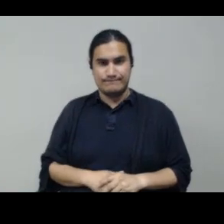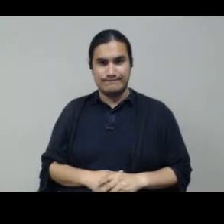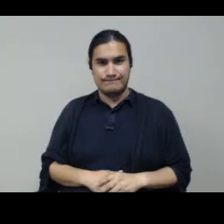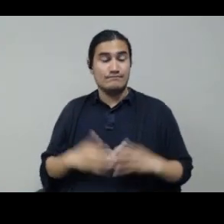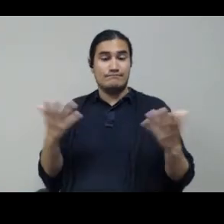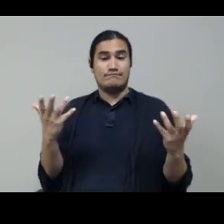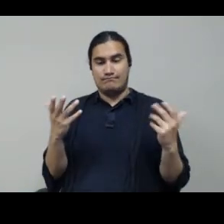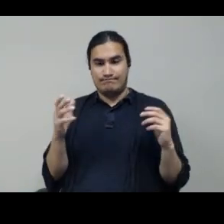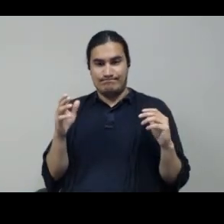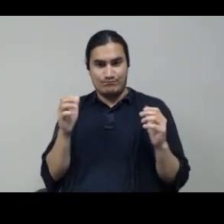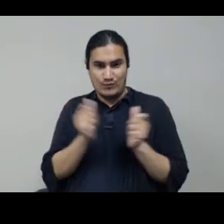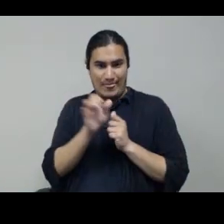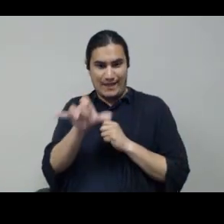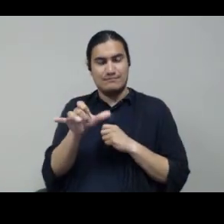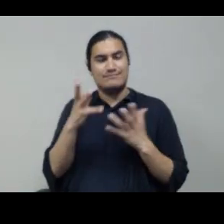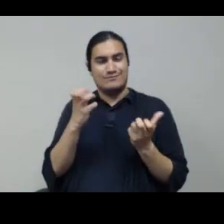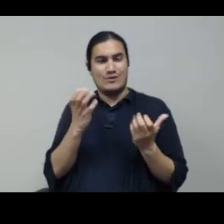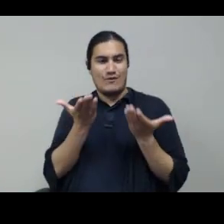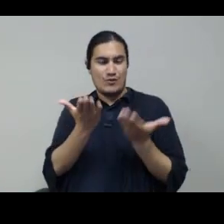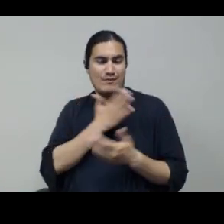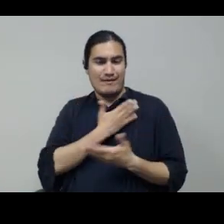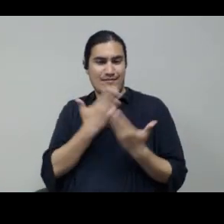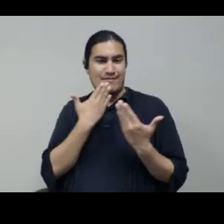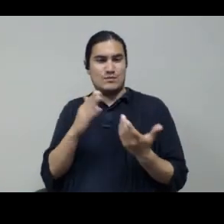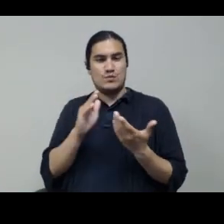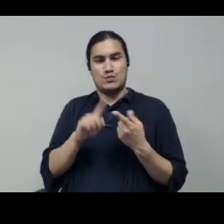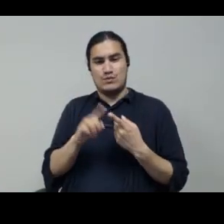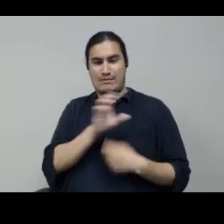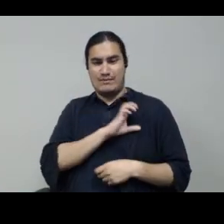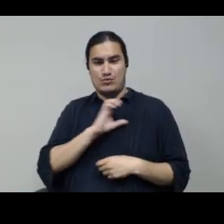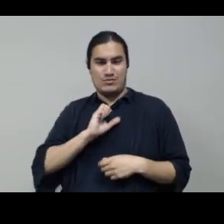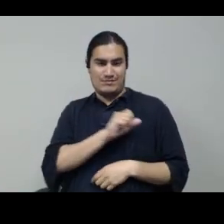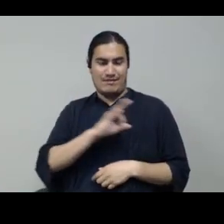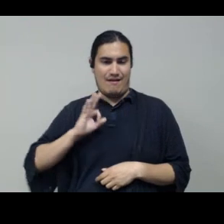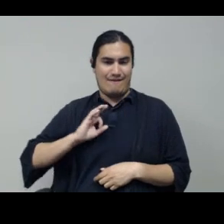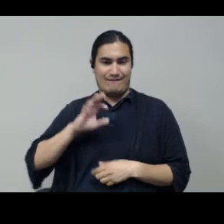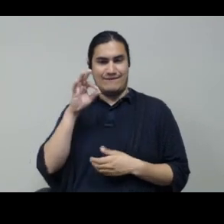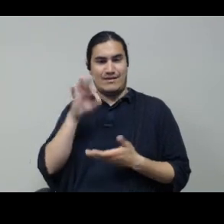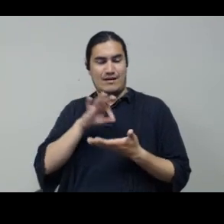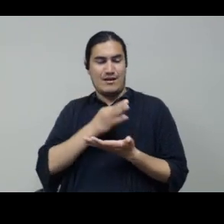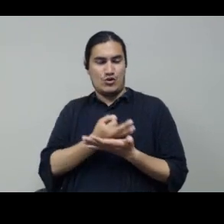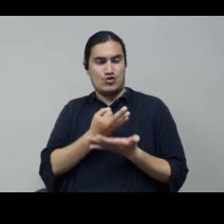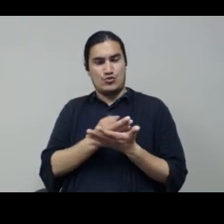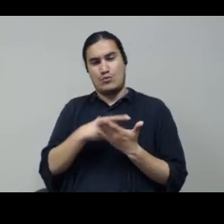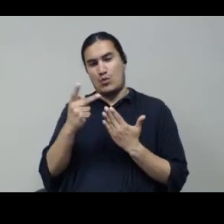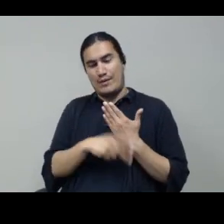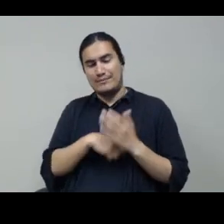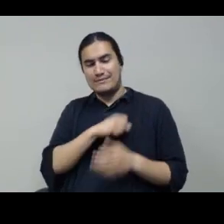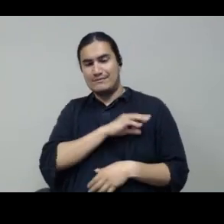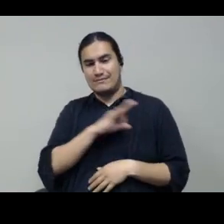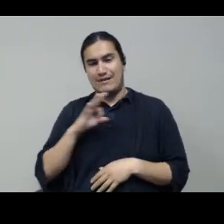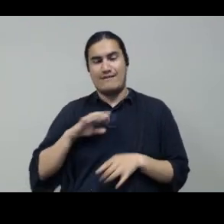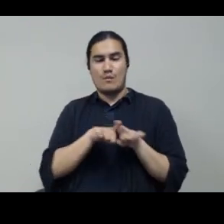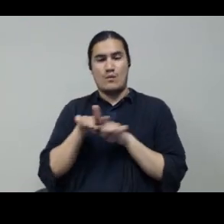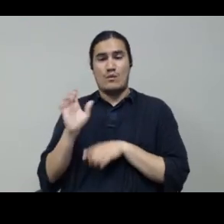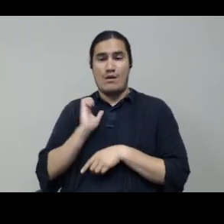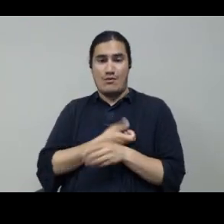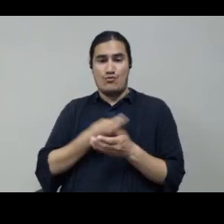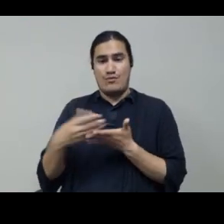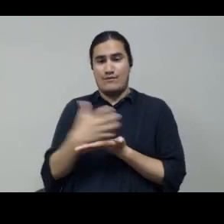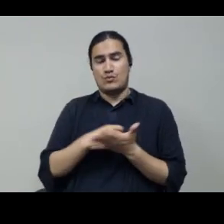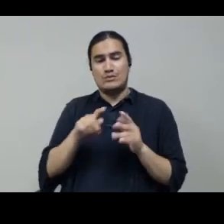With that, I would like to offer my thanks to commission staff, Caltrans financial programming staff, as well as our Caltrans budgets revenue team for everyone's help